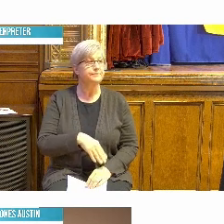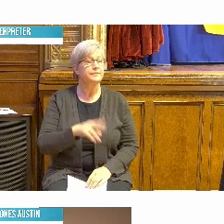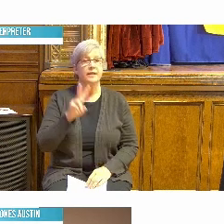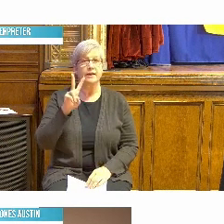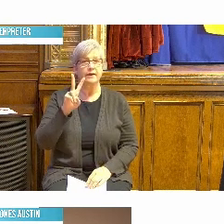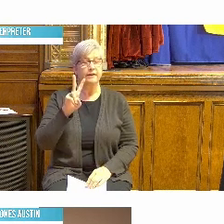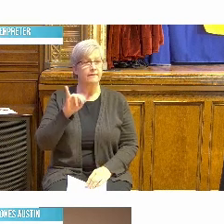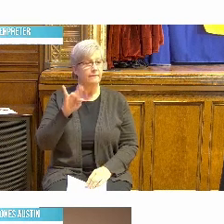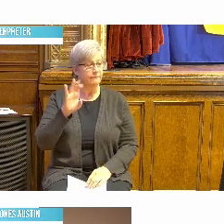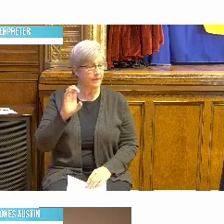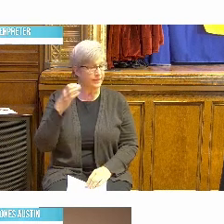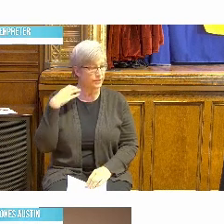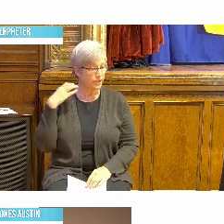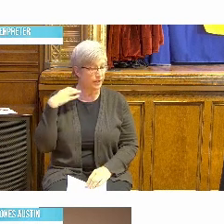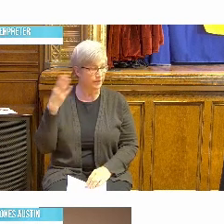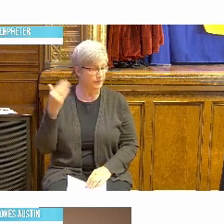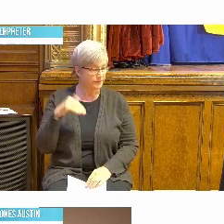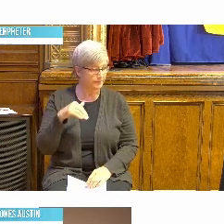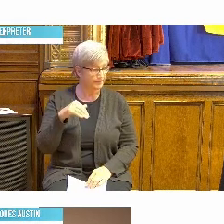Chair,